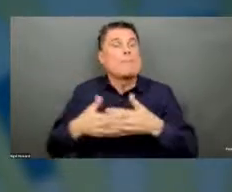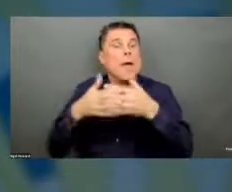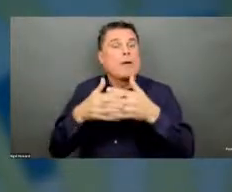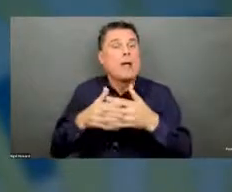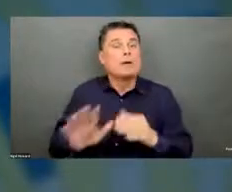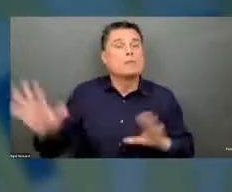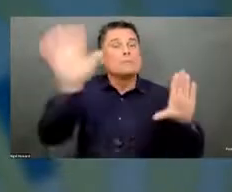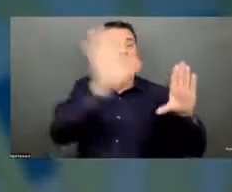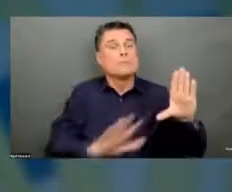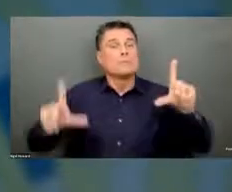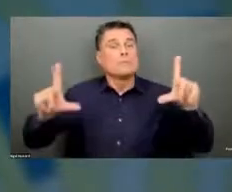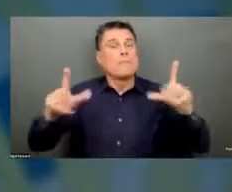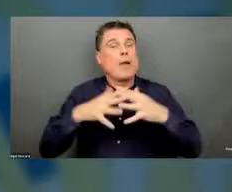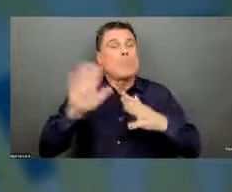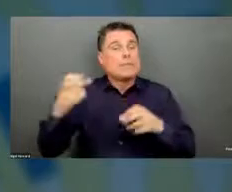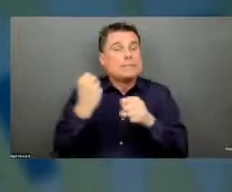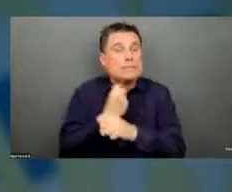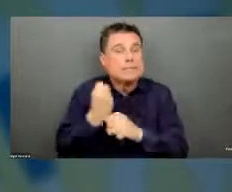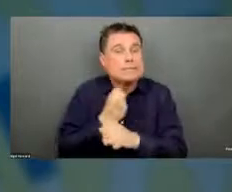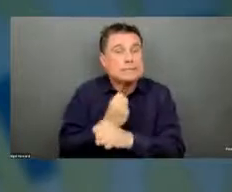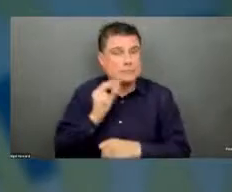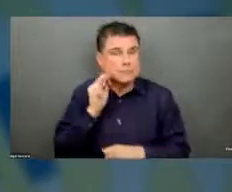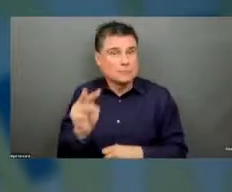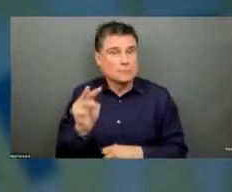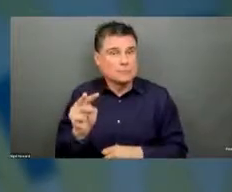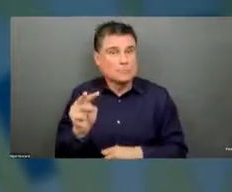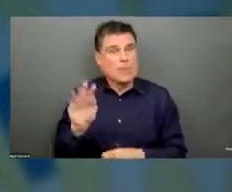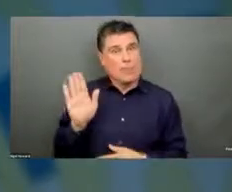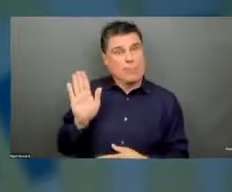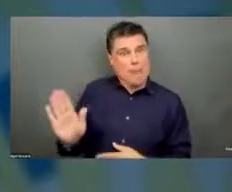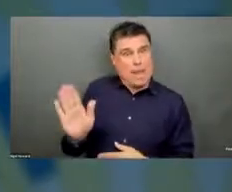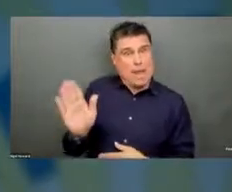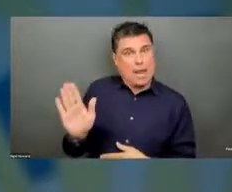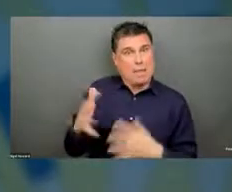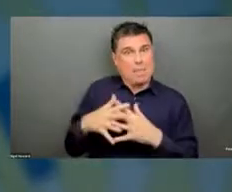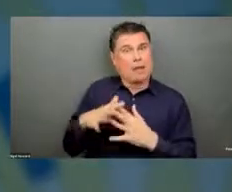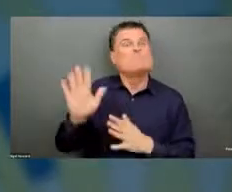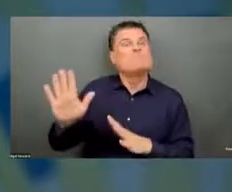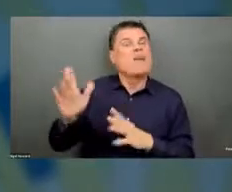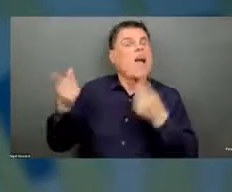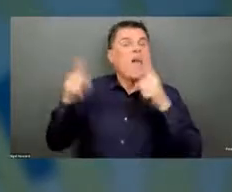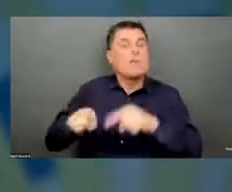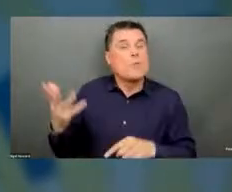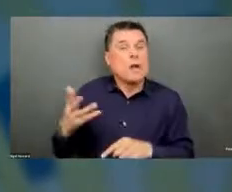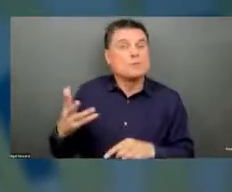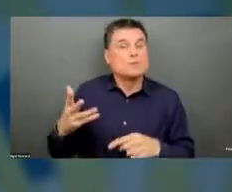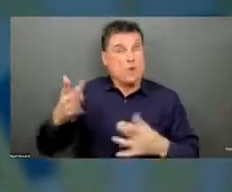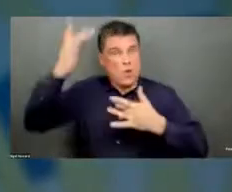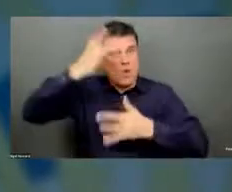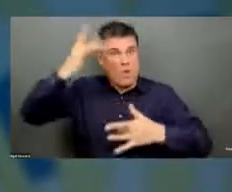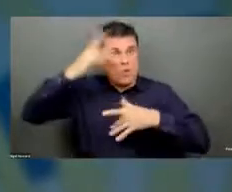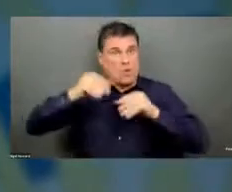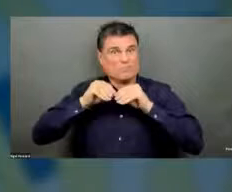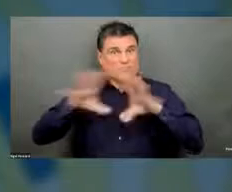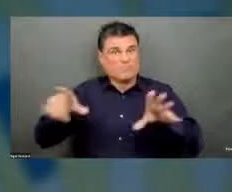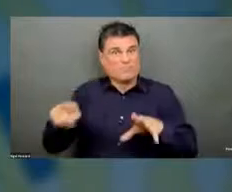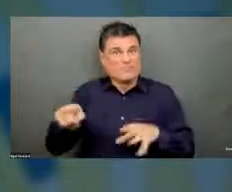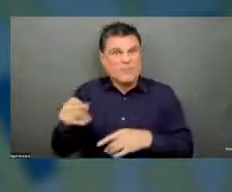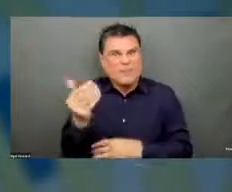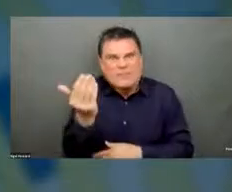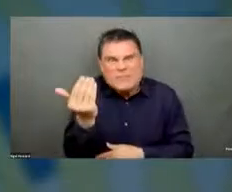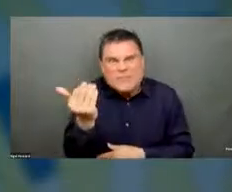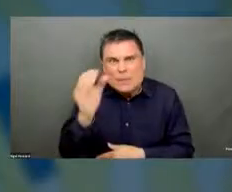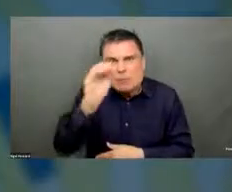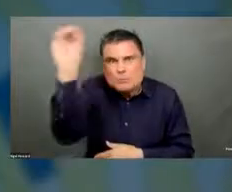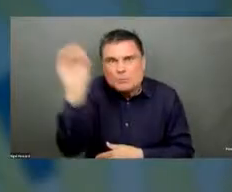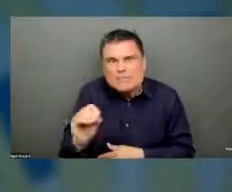there and the impact of the pandemic, they had a 15% increase in